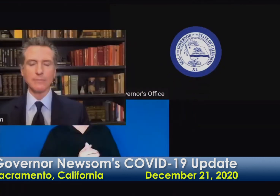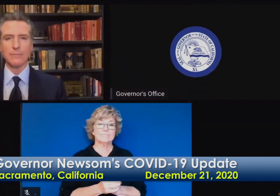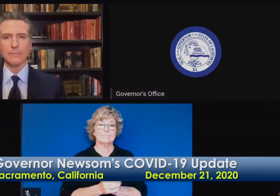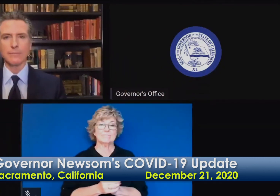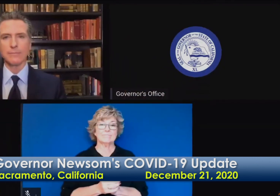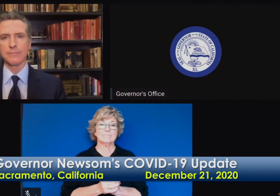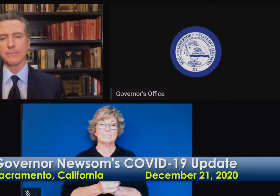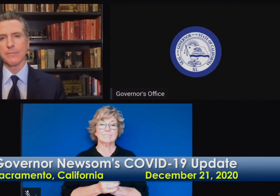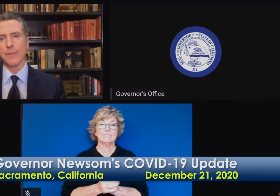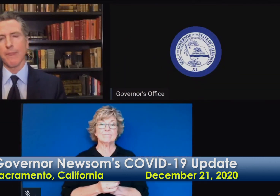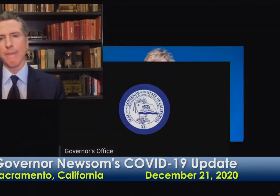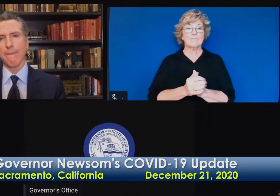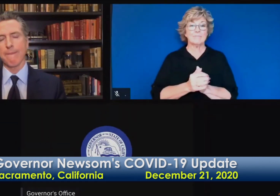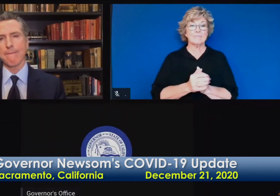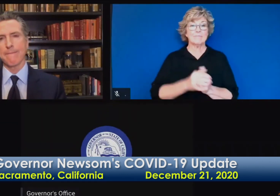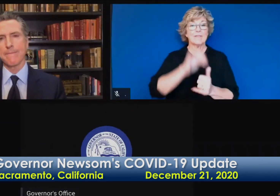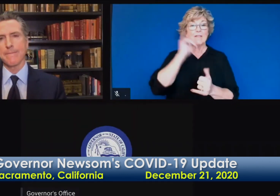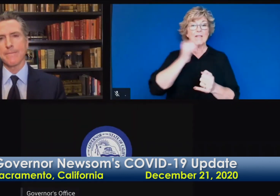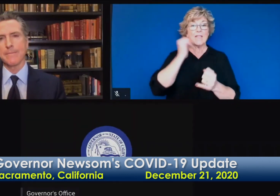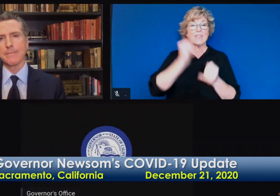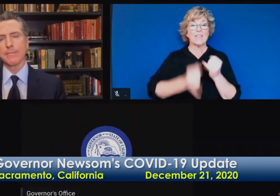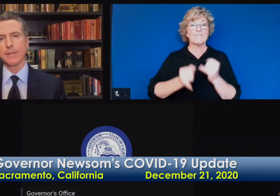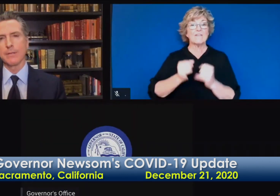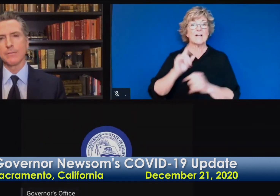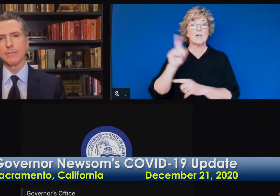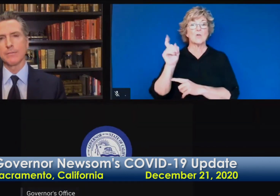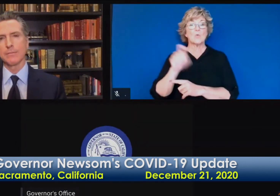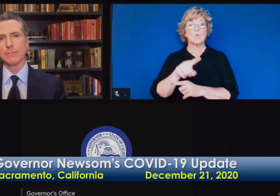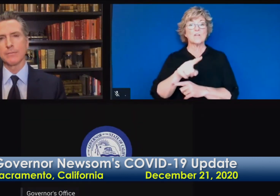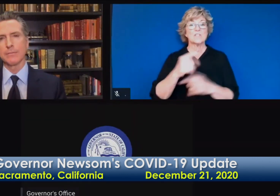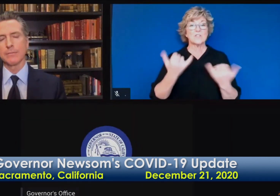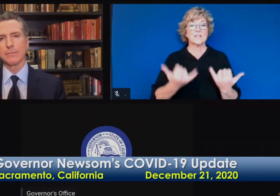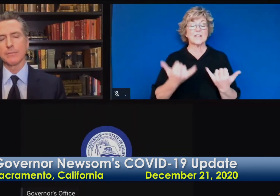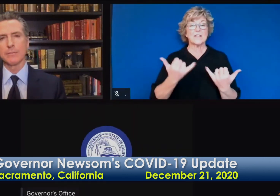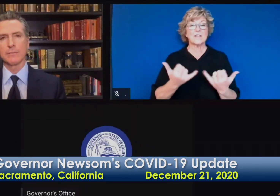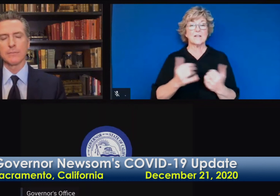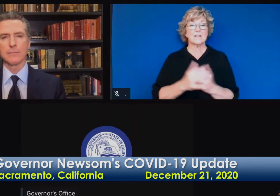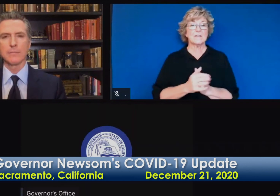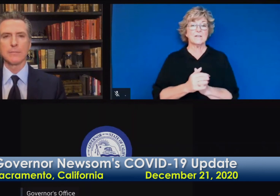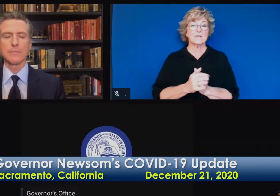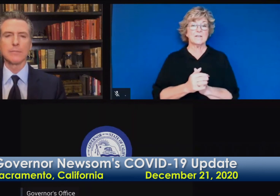Final question, Brittany Johnson, KCRA.